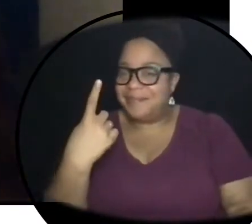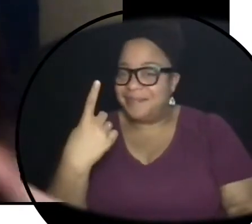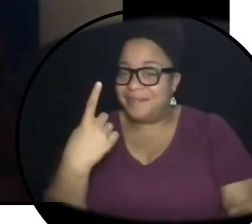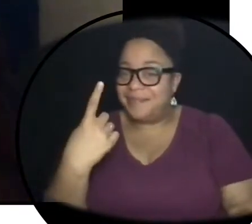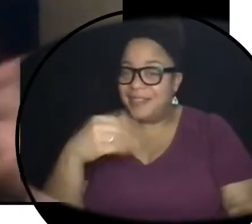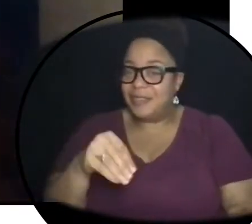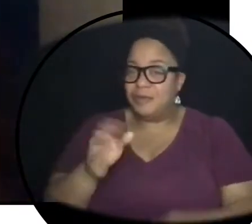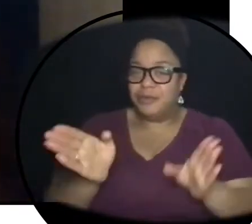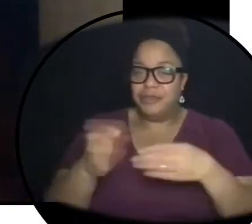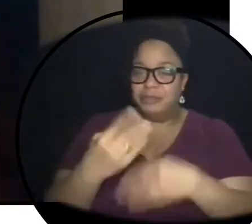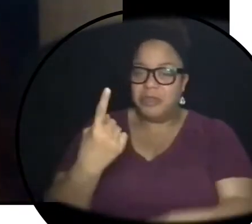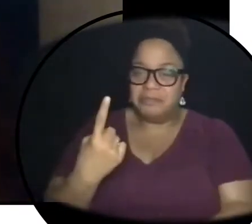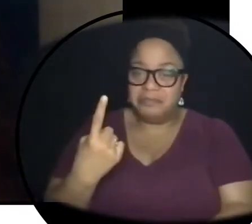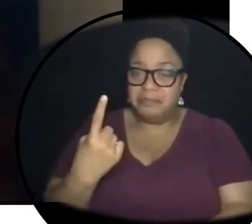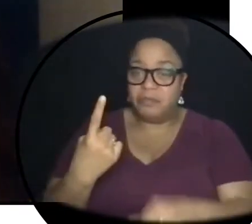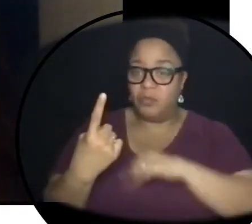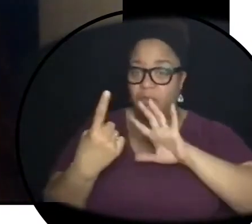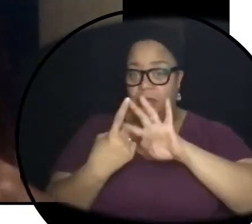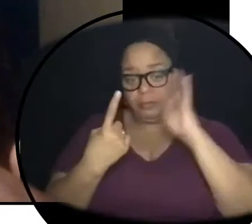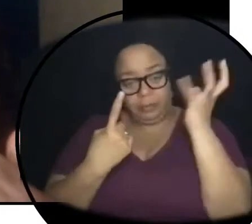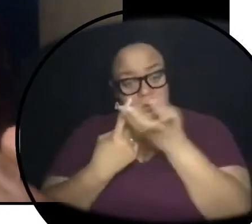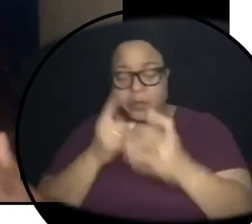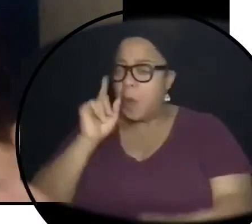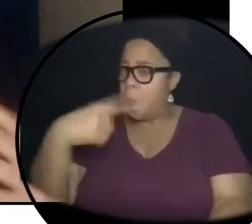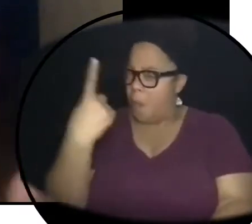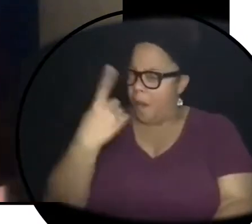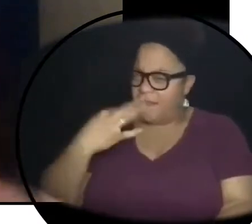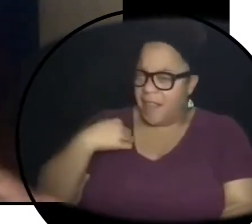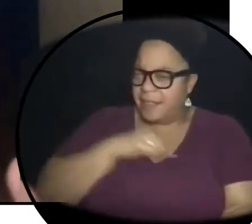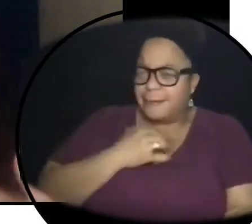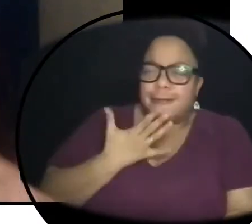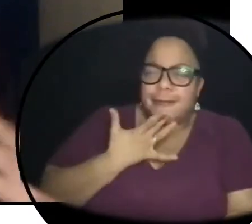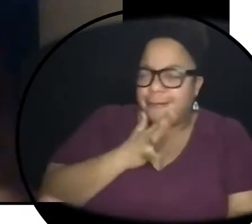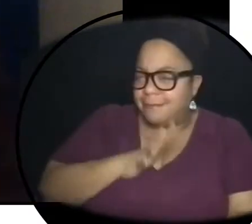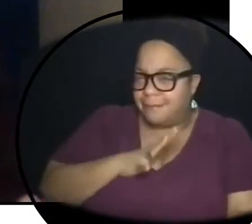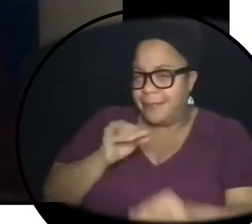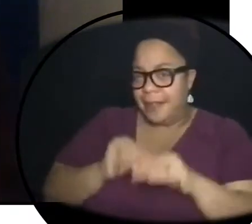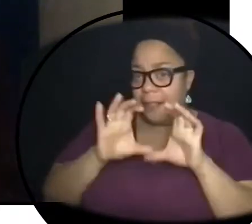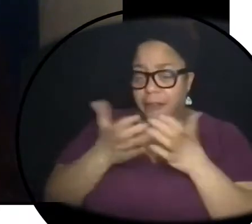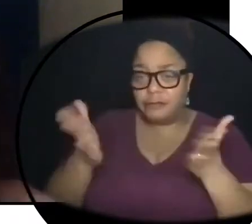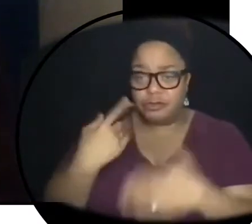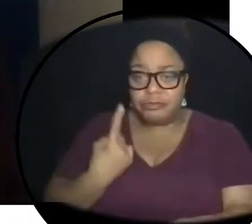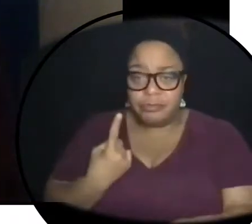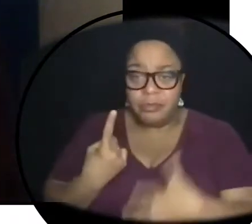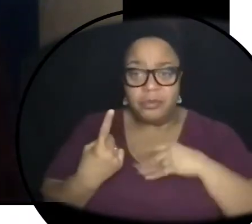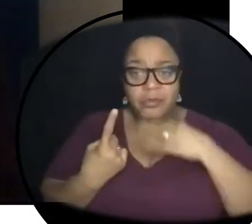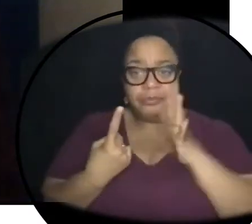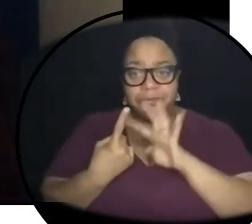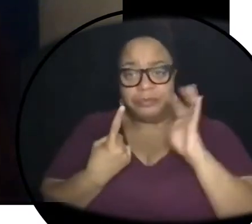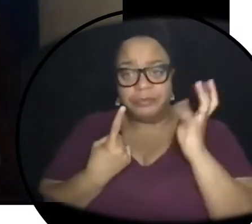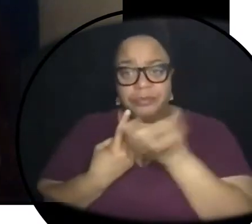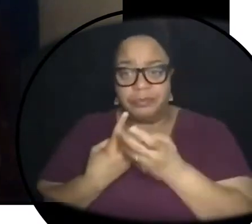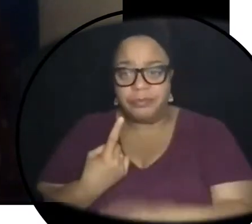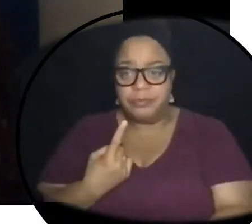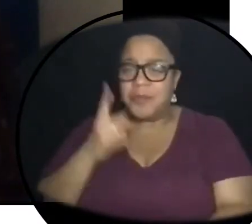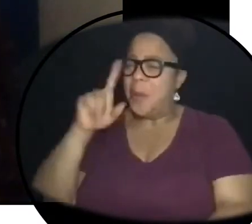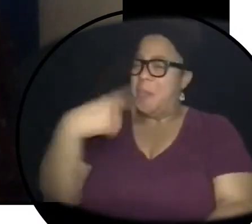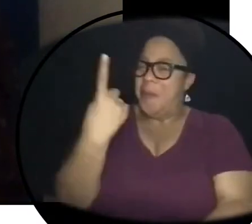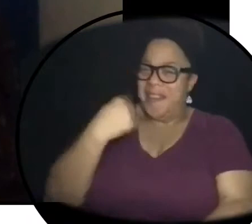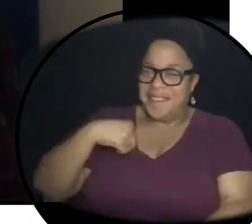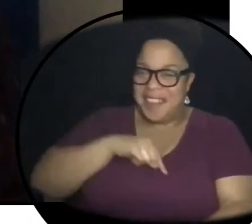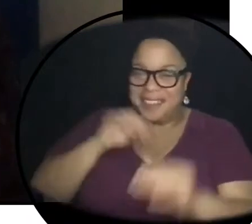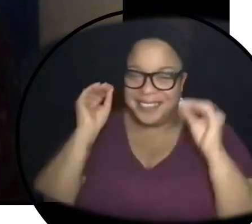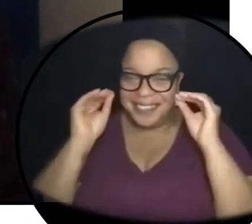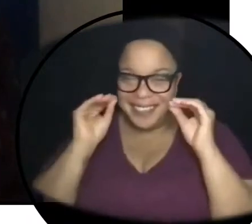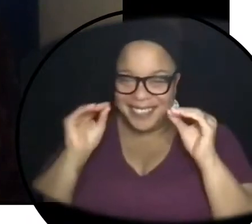now you own history, and that legitimates you. And I think that the work that I'm hoping to do, the work that I'm trying to do with my students and with my